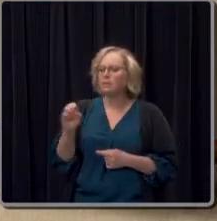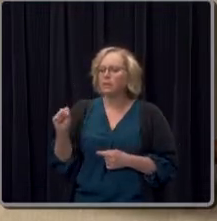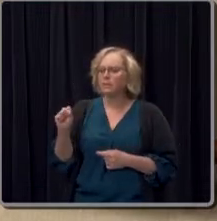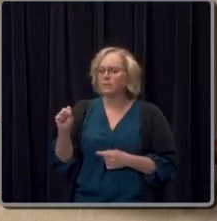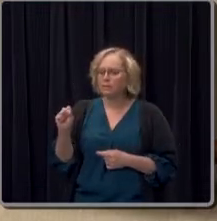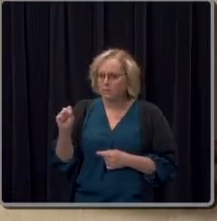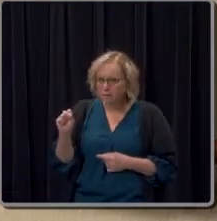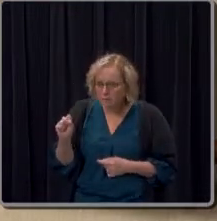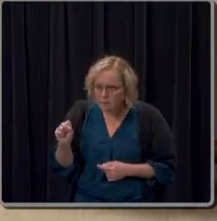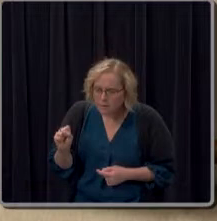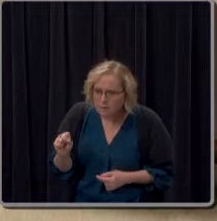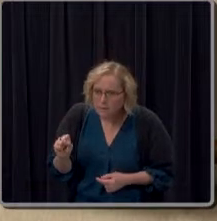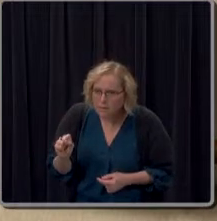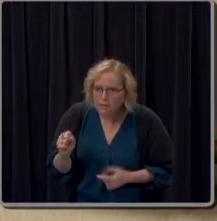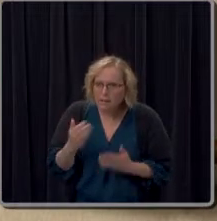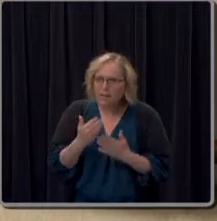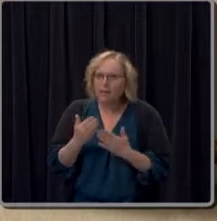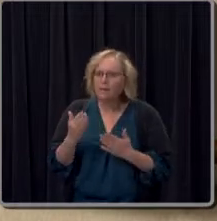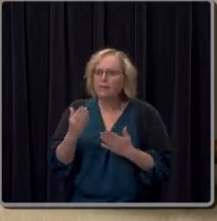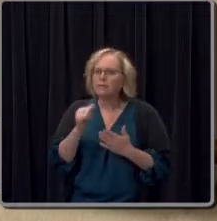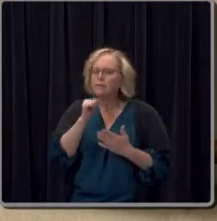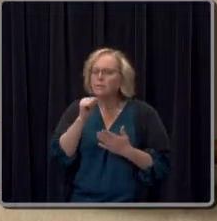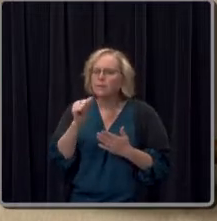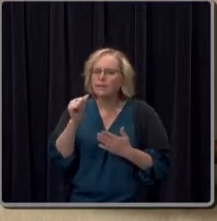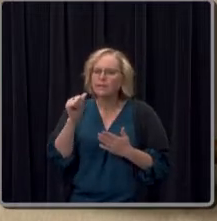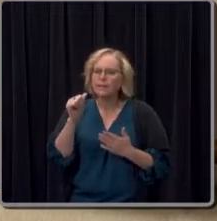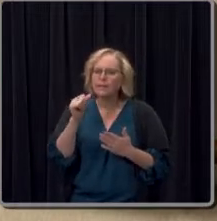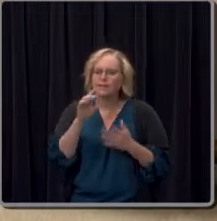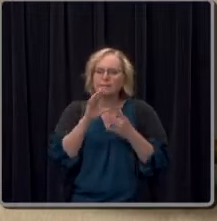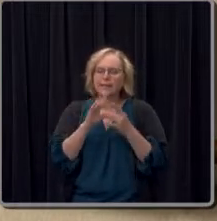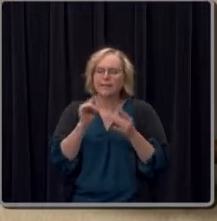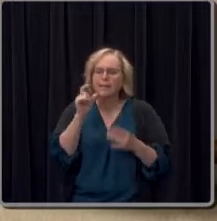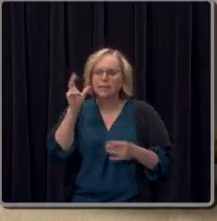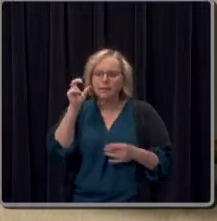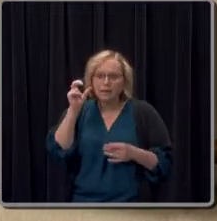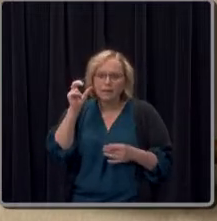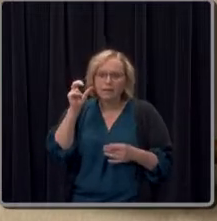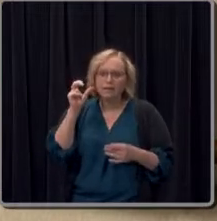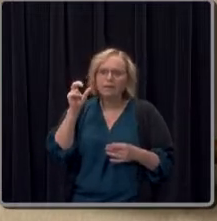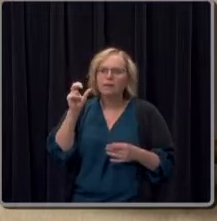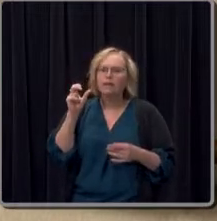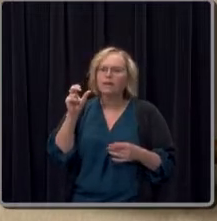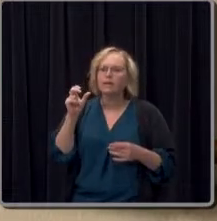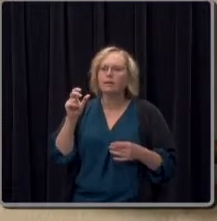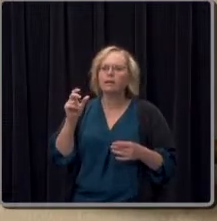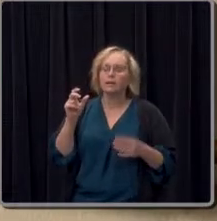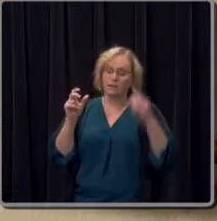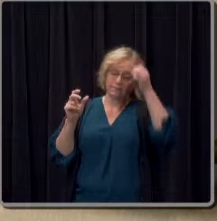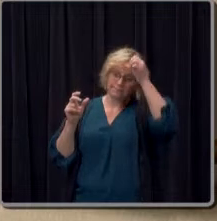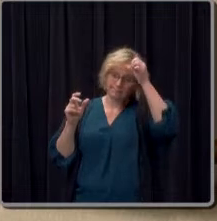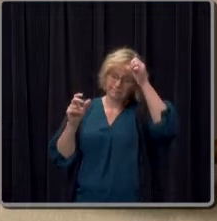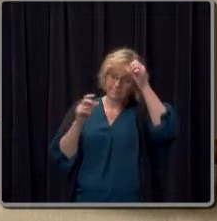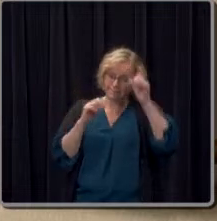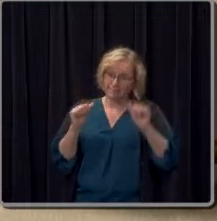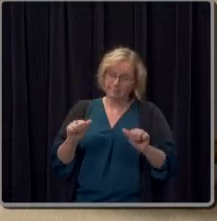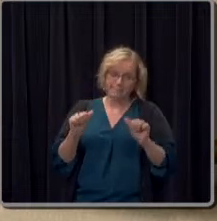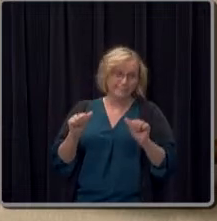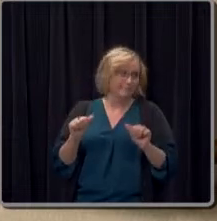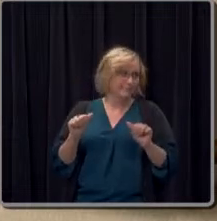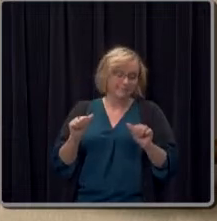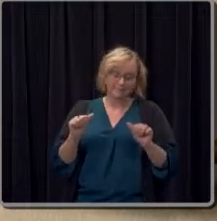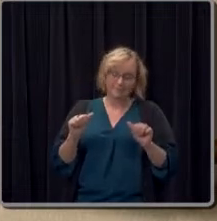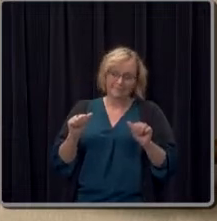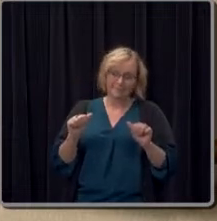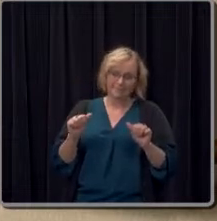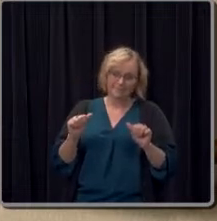Things that were not stated that I didn't hear. About splitting the shifts was a possibility again that those elderly folk